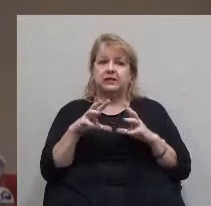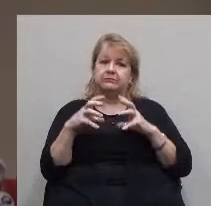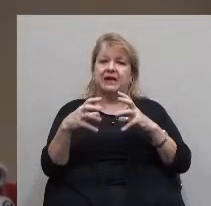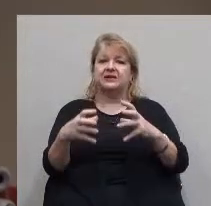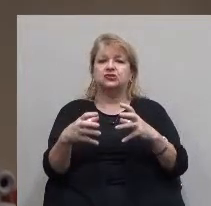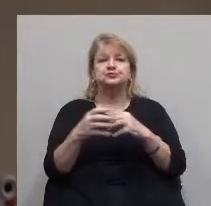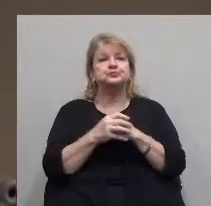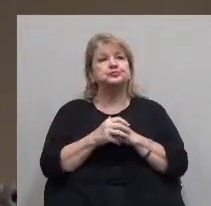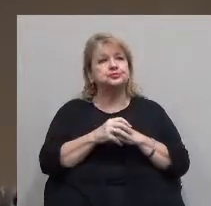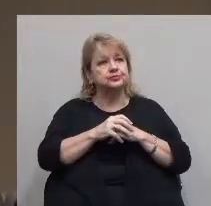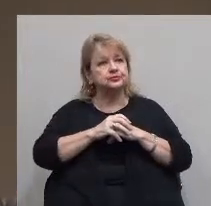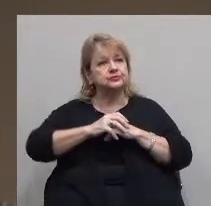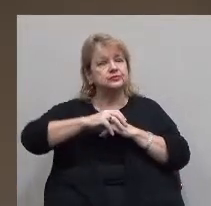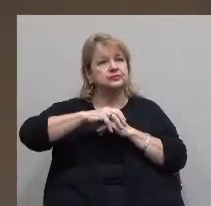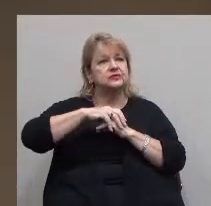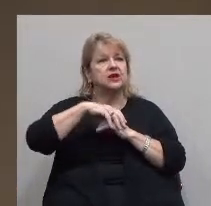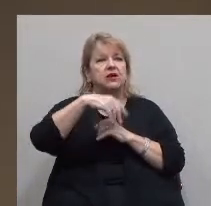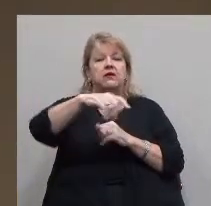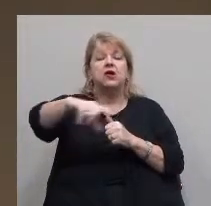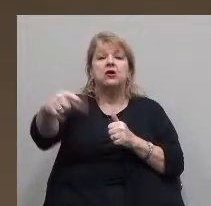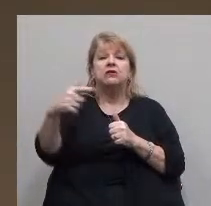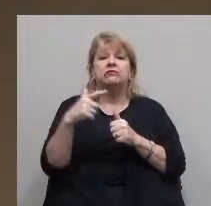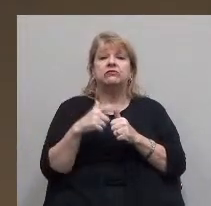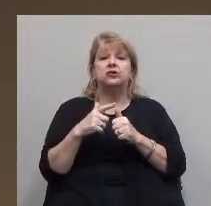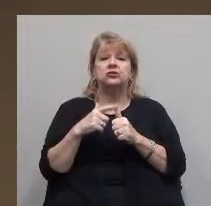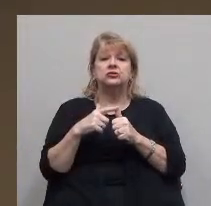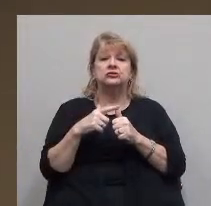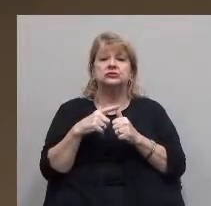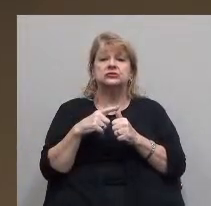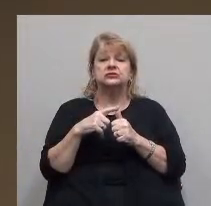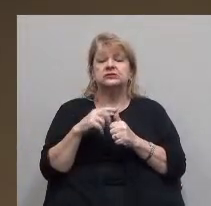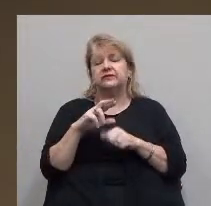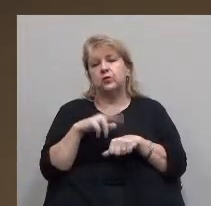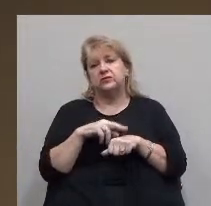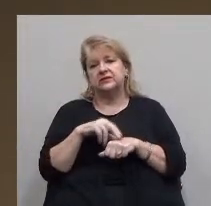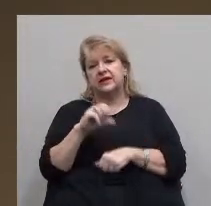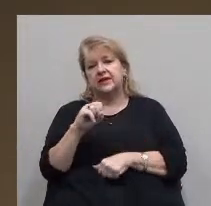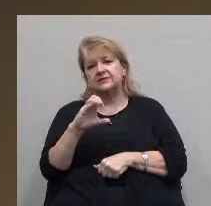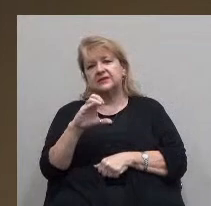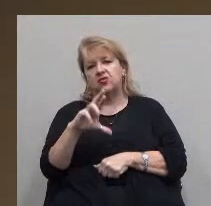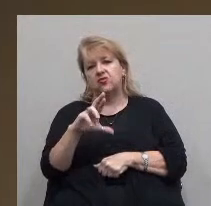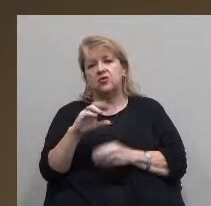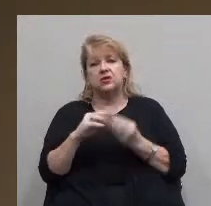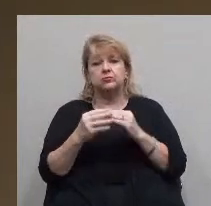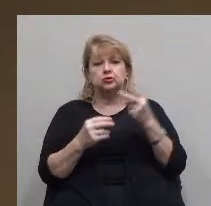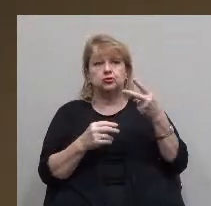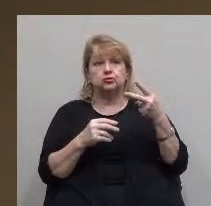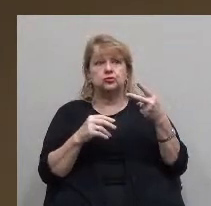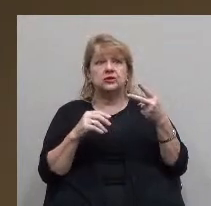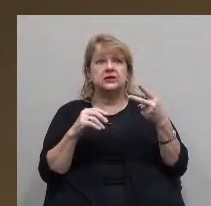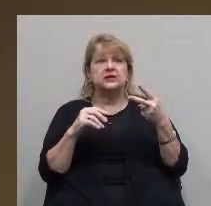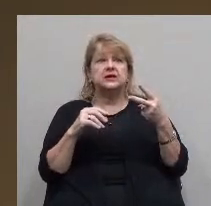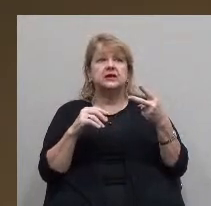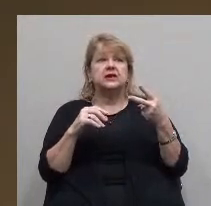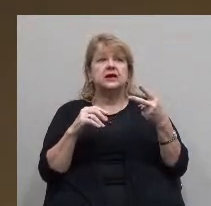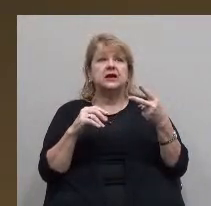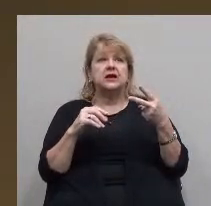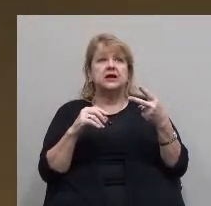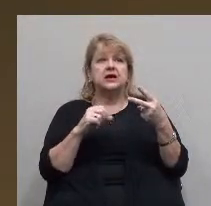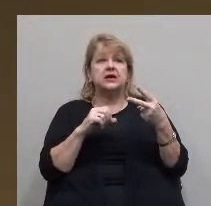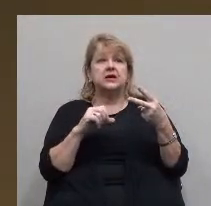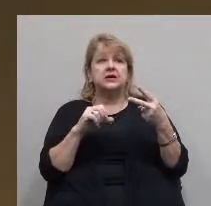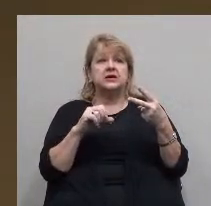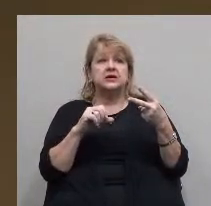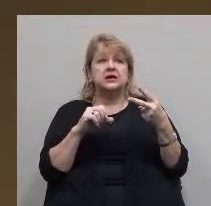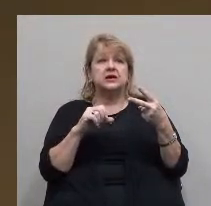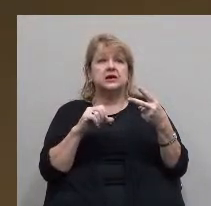I know. So the first thing that we have on this list, of course, is SCR number 2, Senate Concurrent Resolution. The